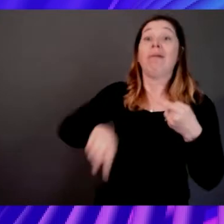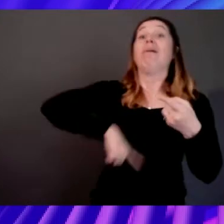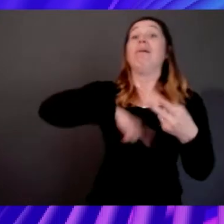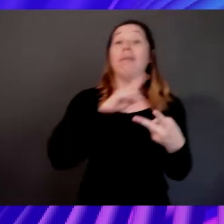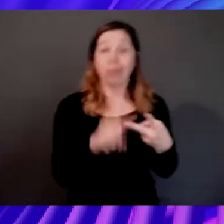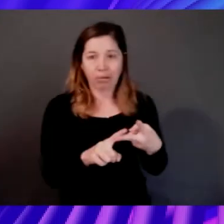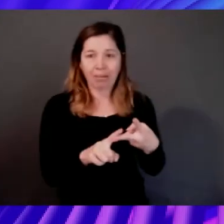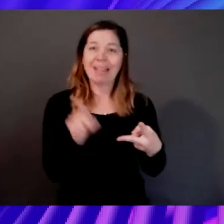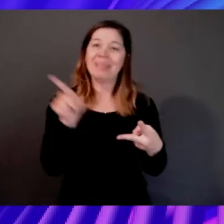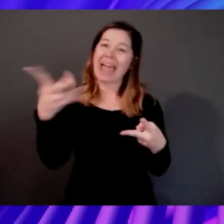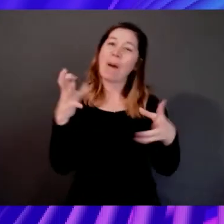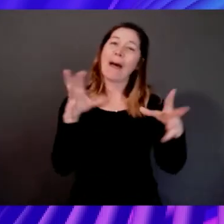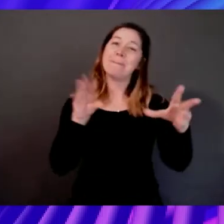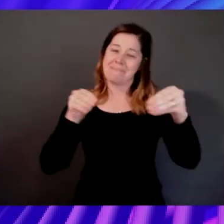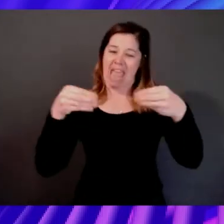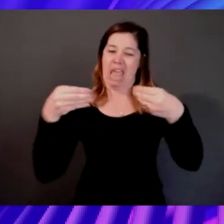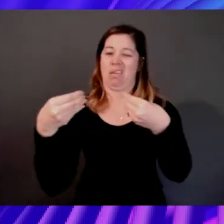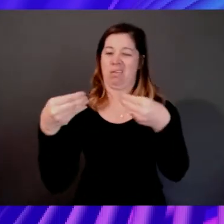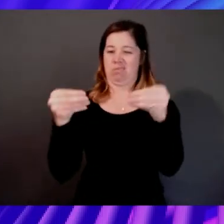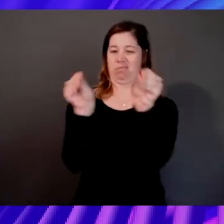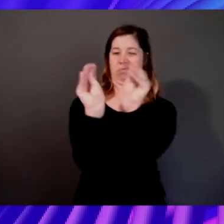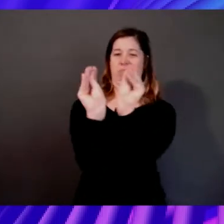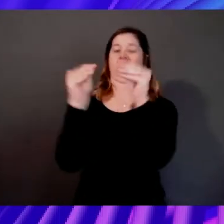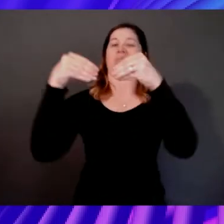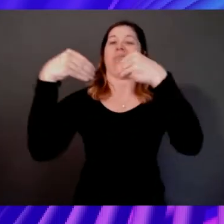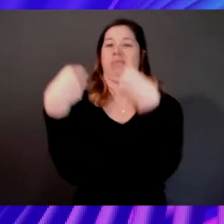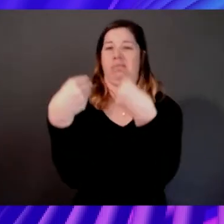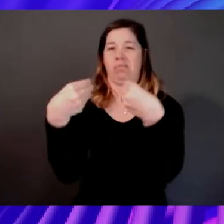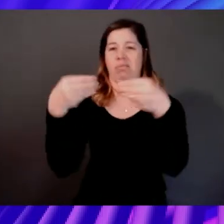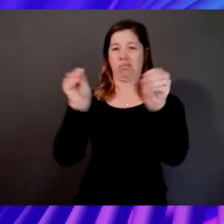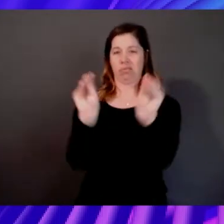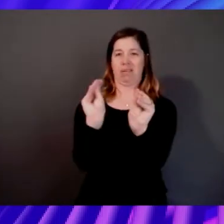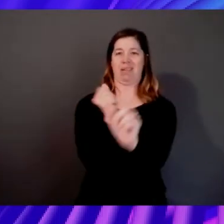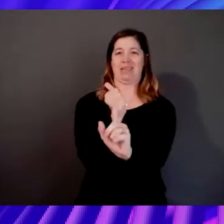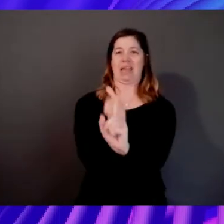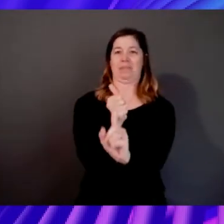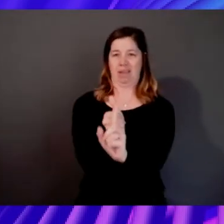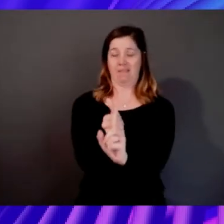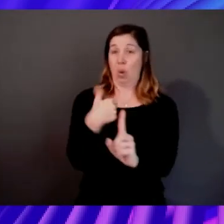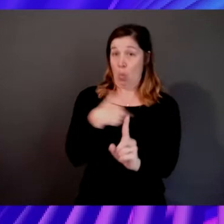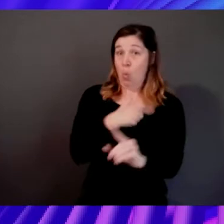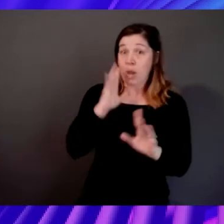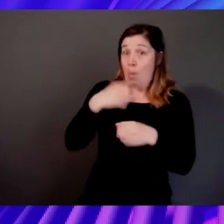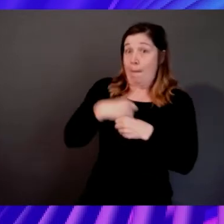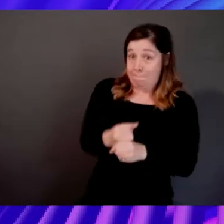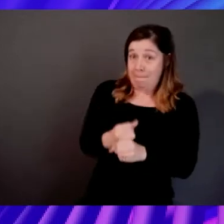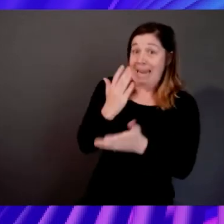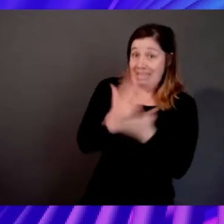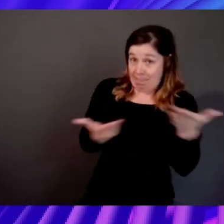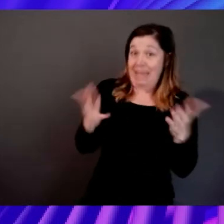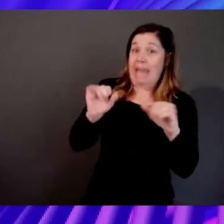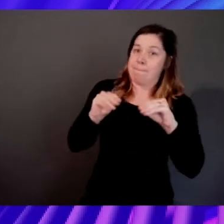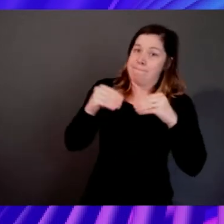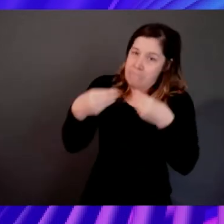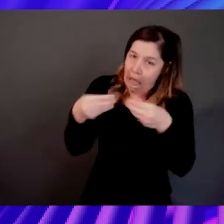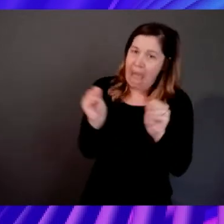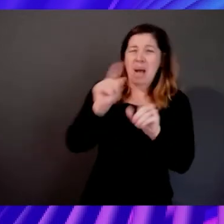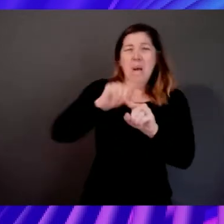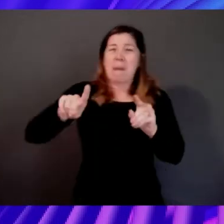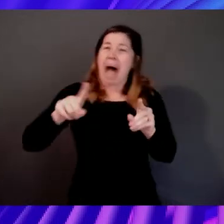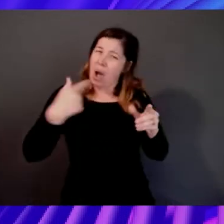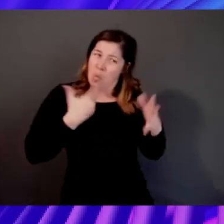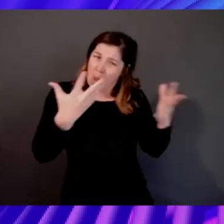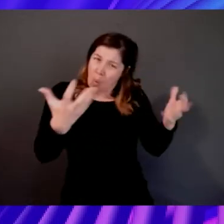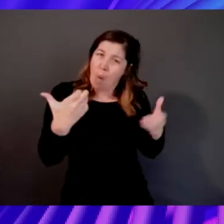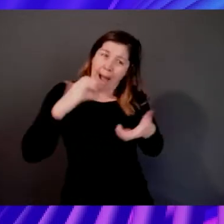more managedness. Right. So some of that will be in the form of managed stuff that we produce, but there will always be a place for partners to come in and say, let us help you do